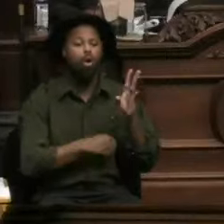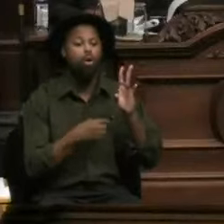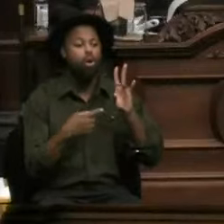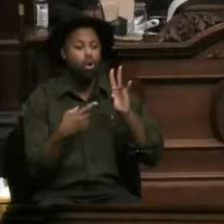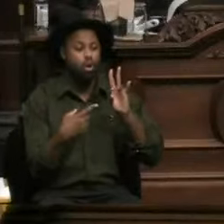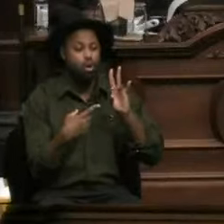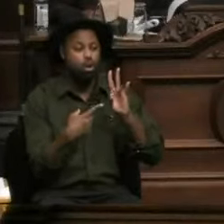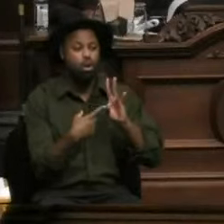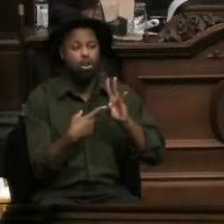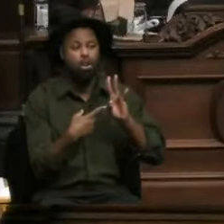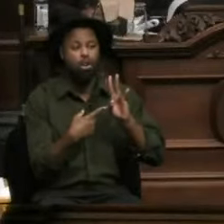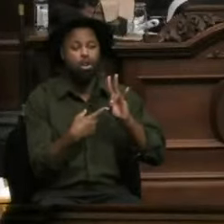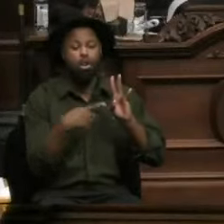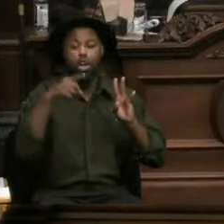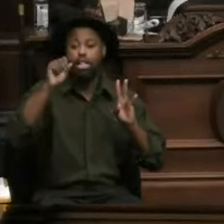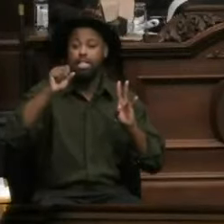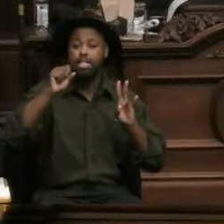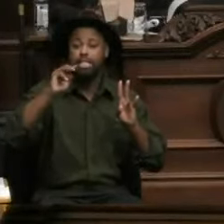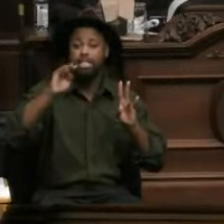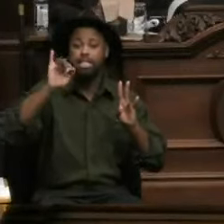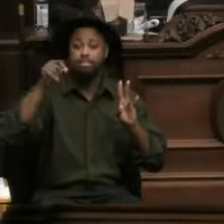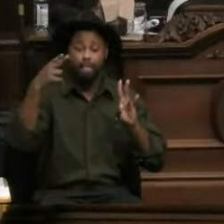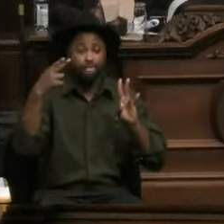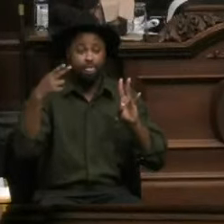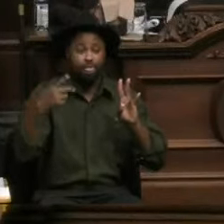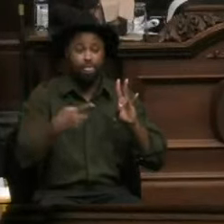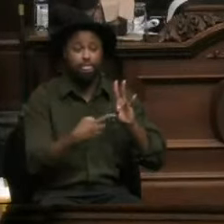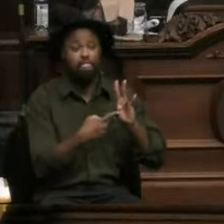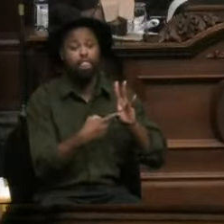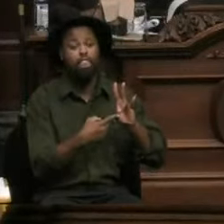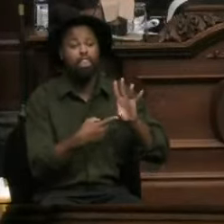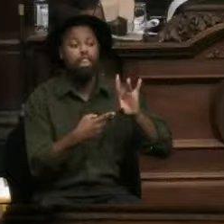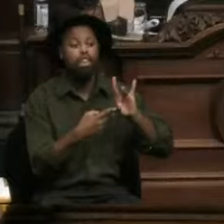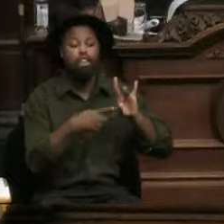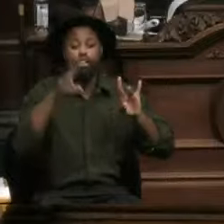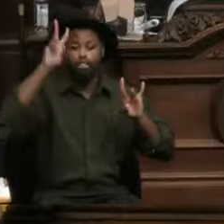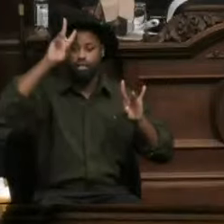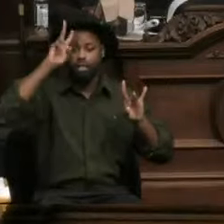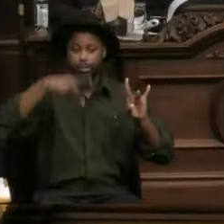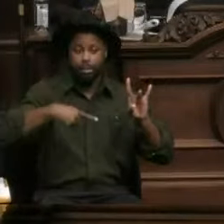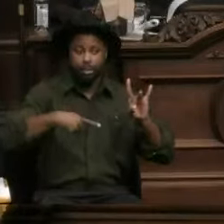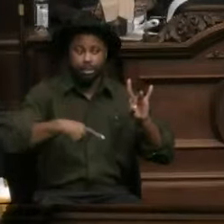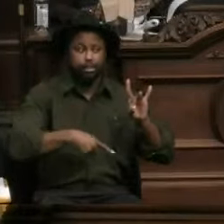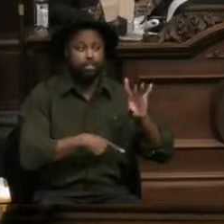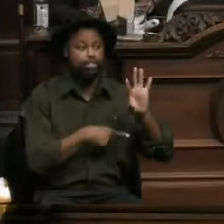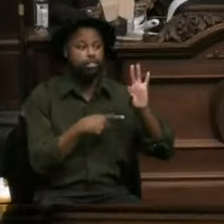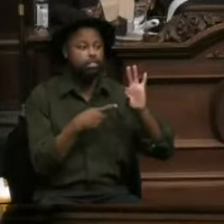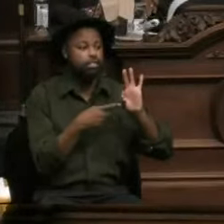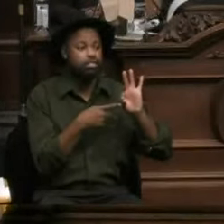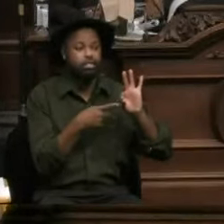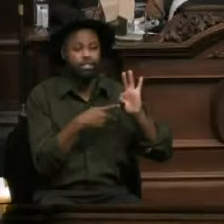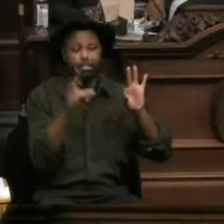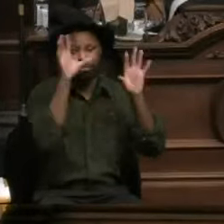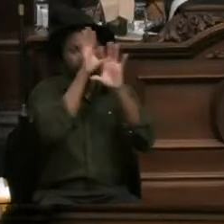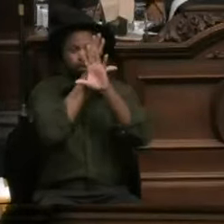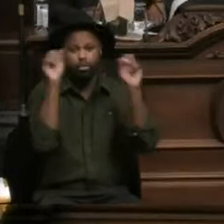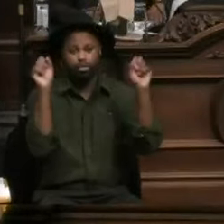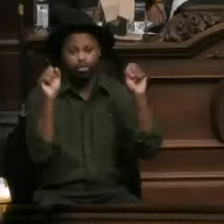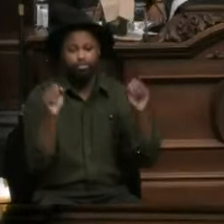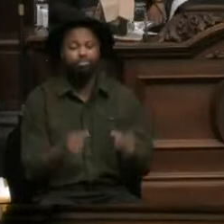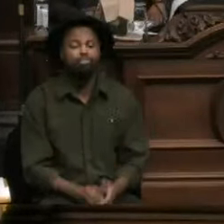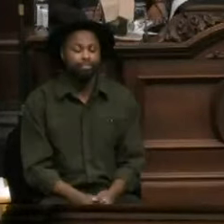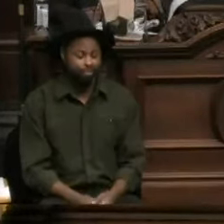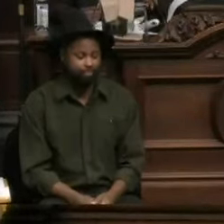Agent Councilmember Smith. Here. Agent Vice President Lupien. Here. Agent President Melendez.